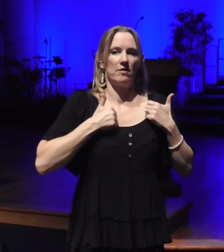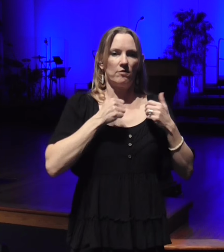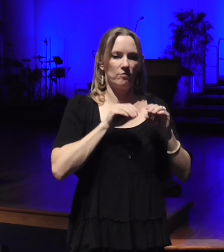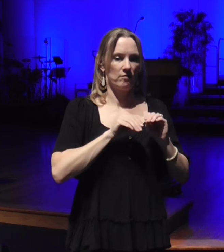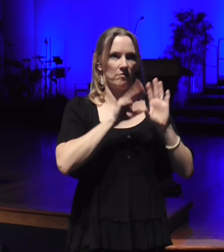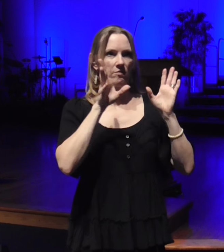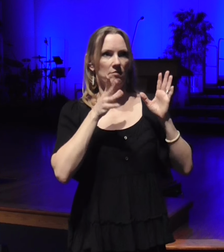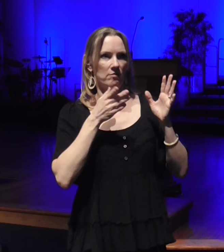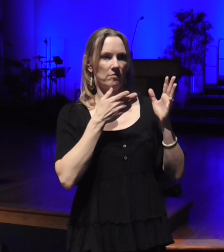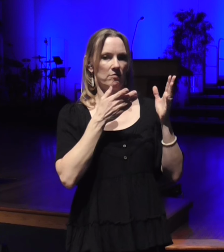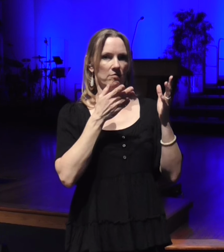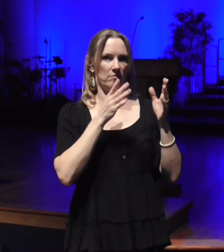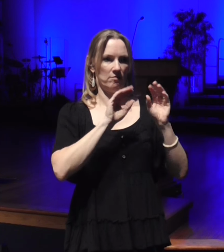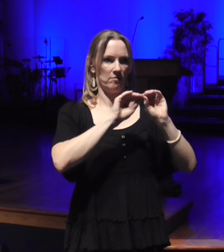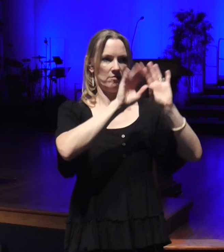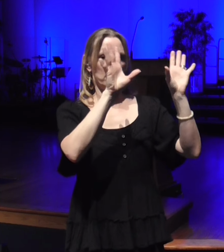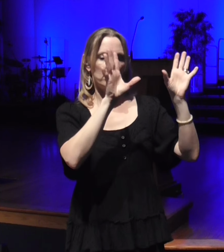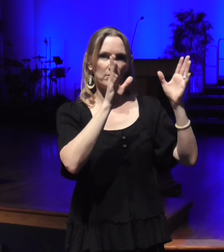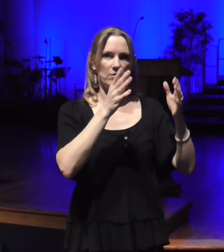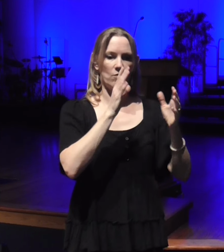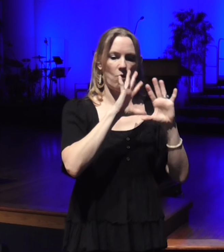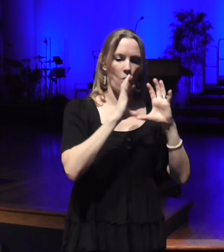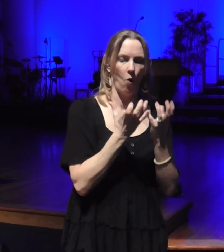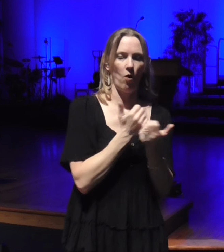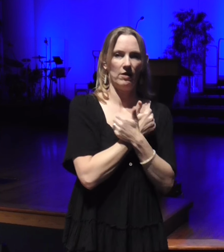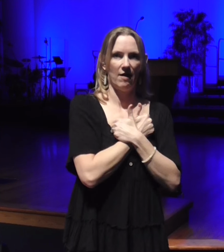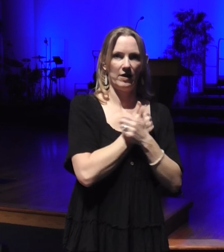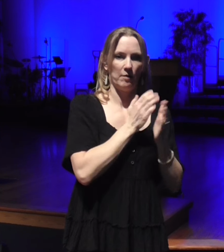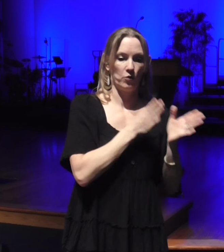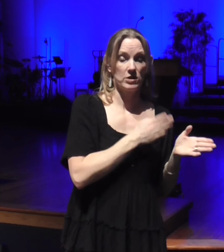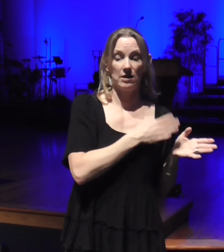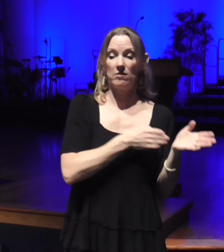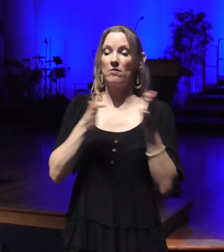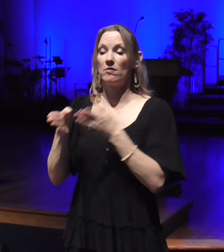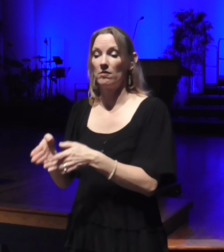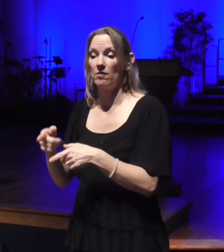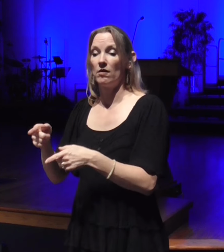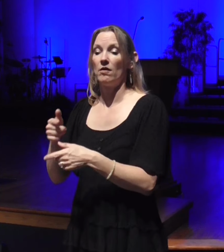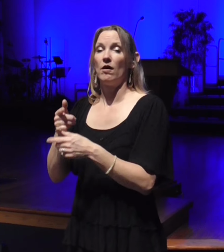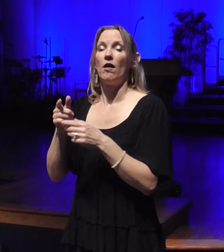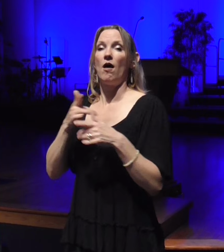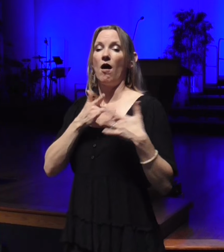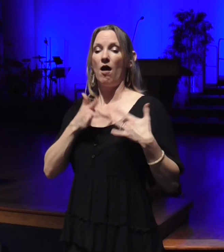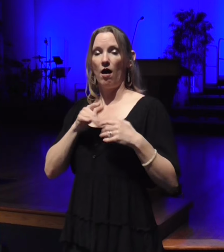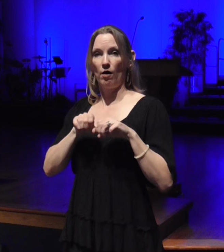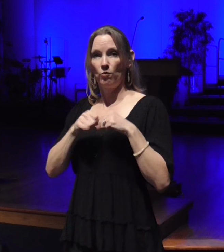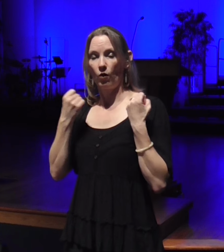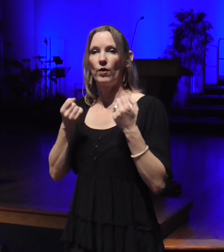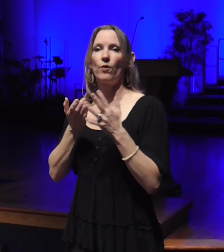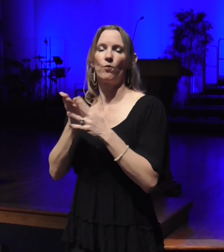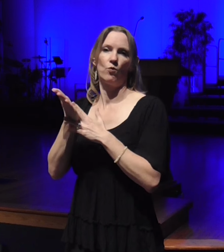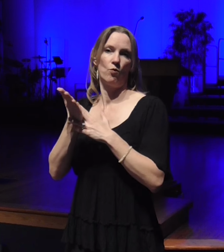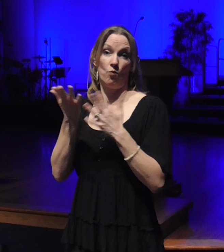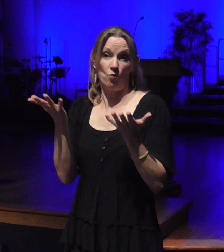whole, loving person. And then there's that broken heart that comes to us through devastating